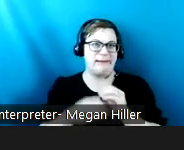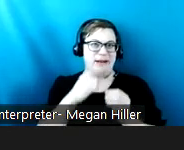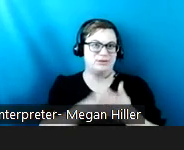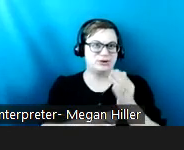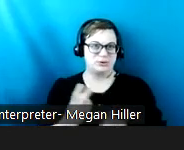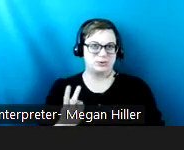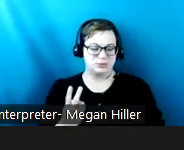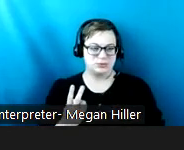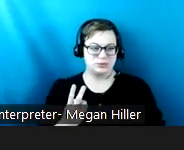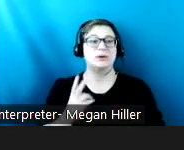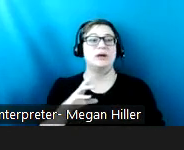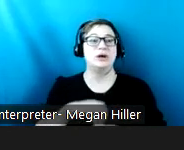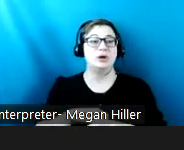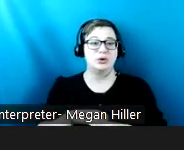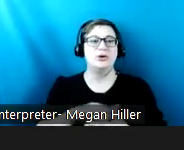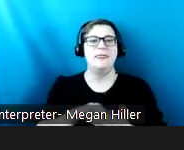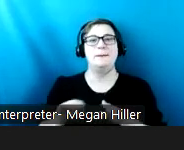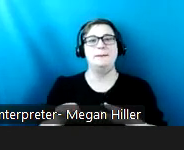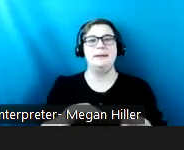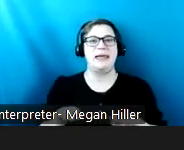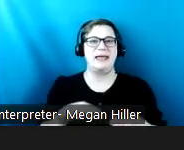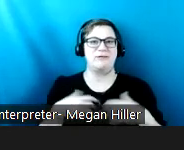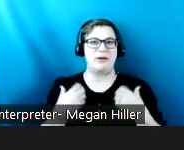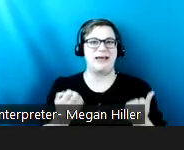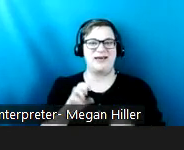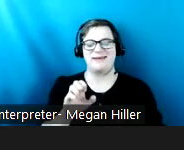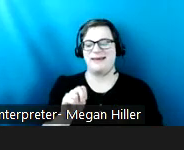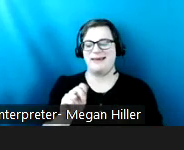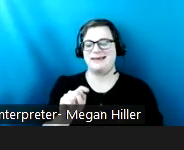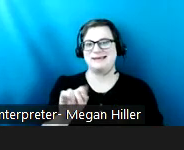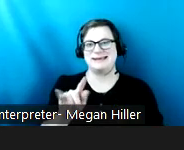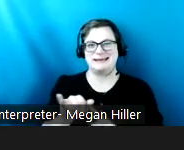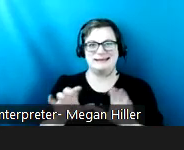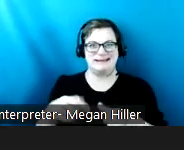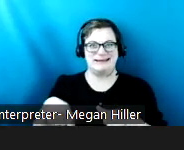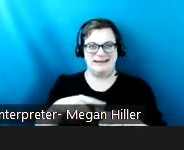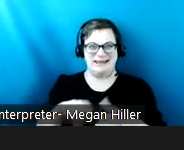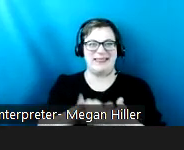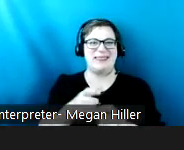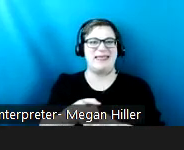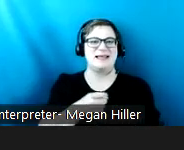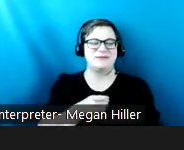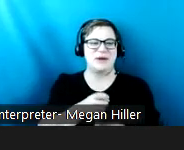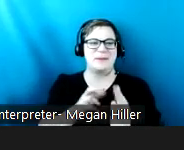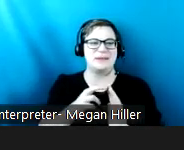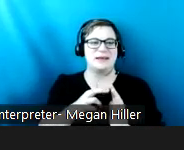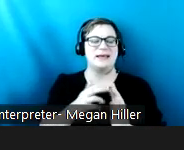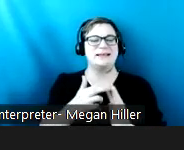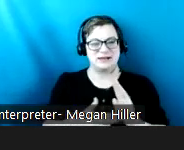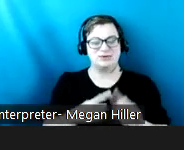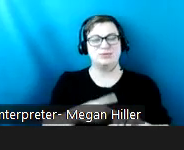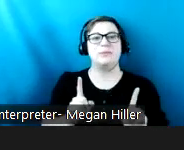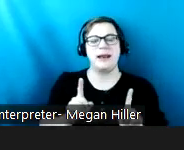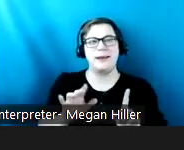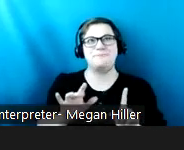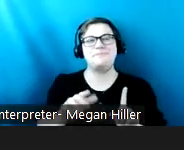2 include this behavioral health entity definition, which comes from statute. I will note that